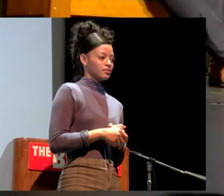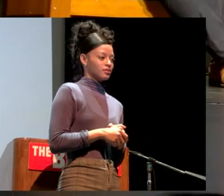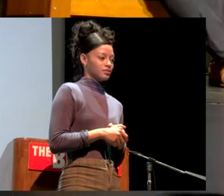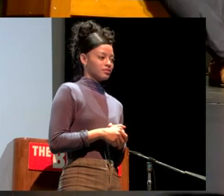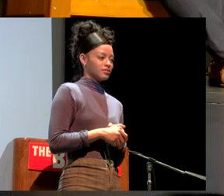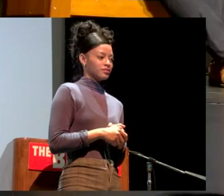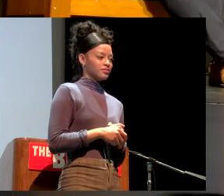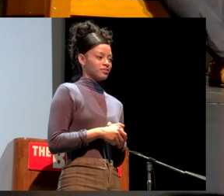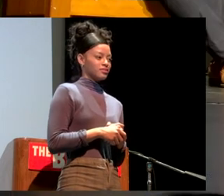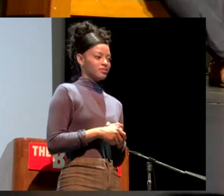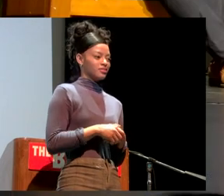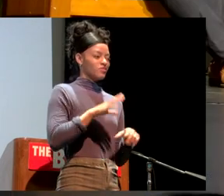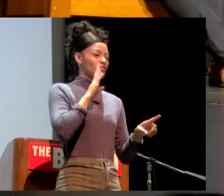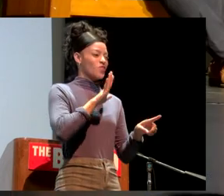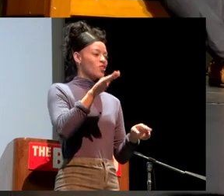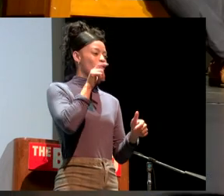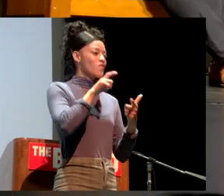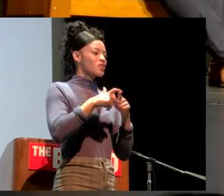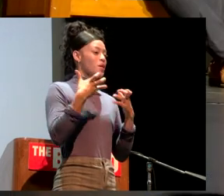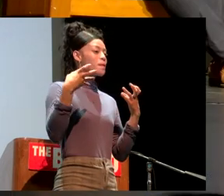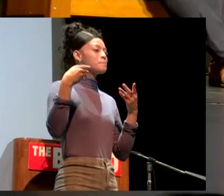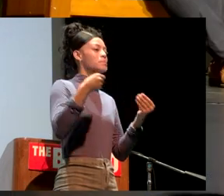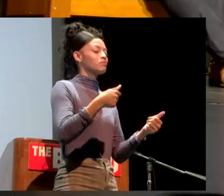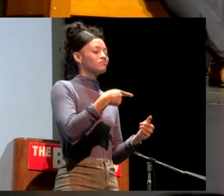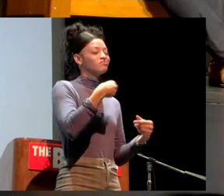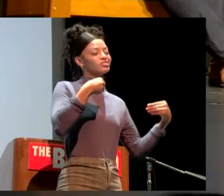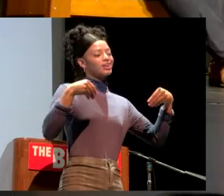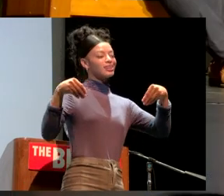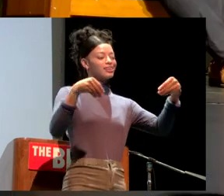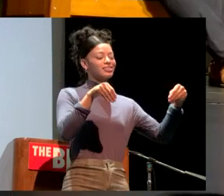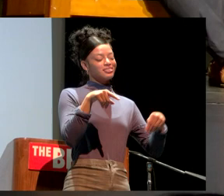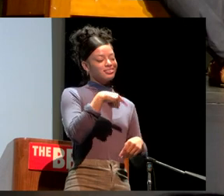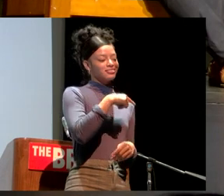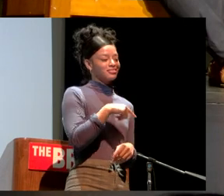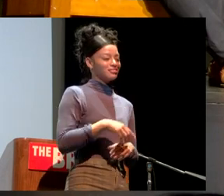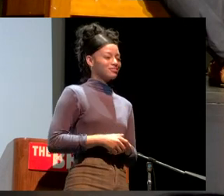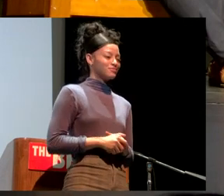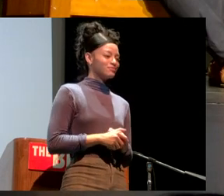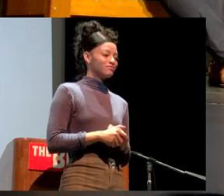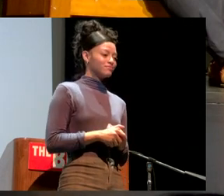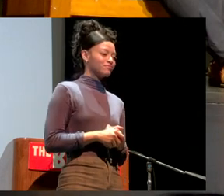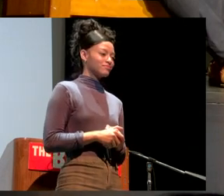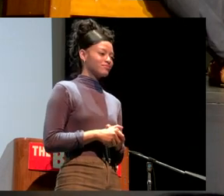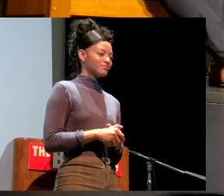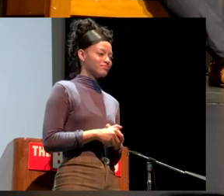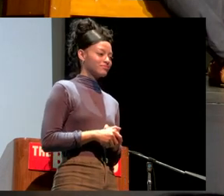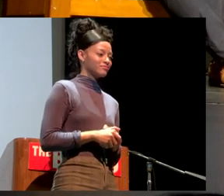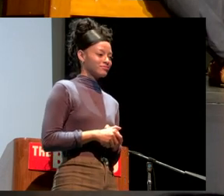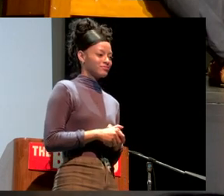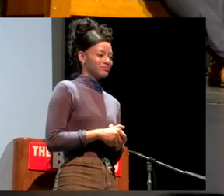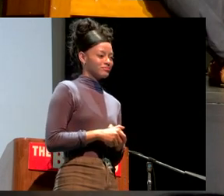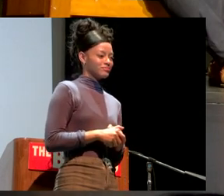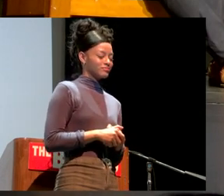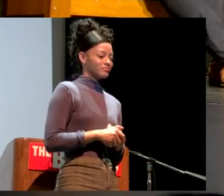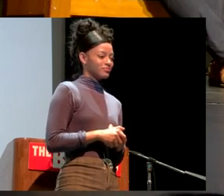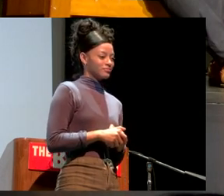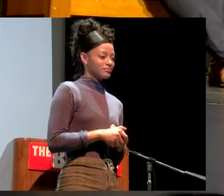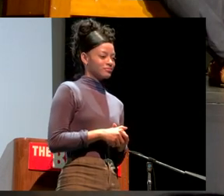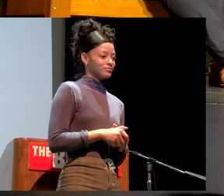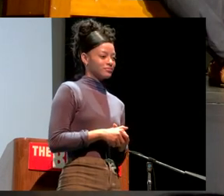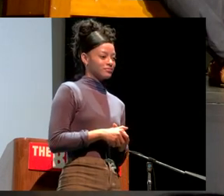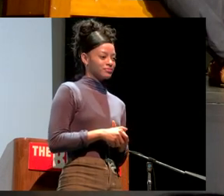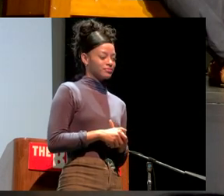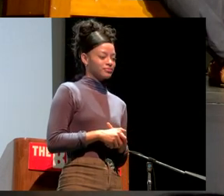cool with this, so that's okay. And so that was where we came from, like how do we give to these people who are really big fans